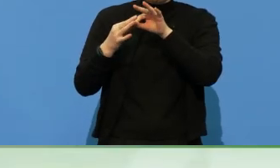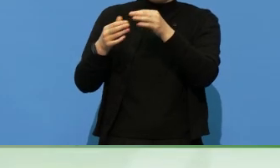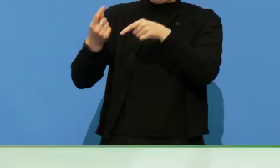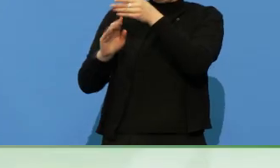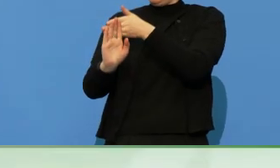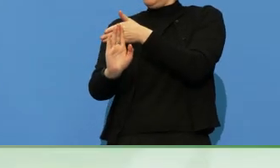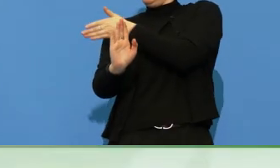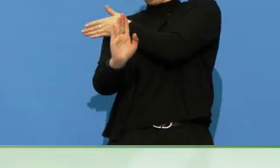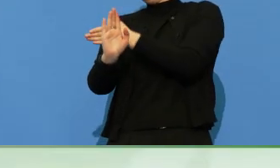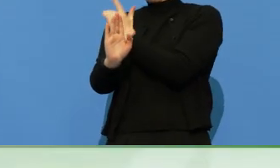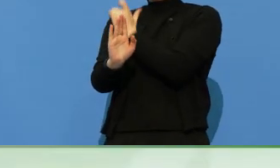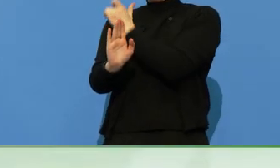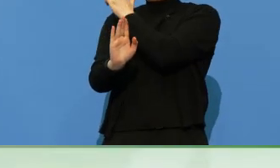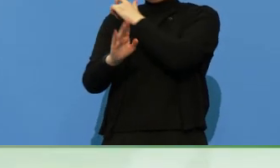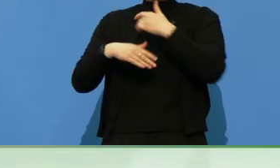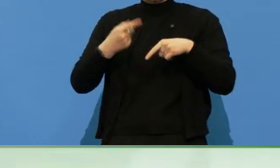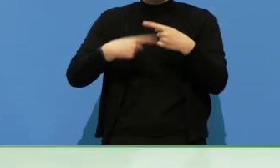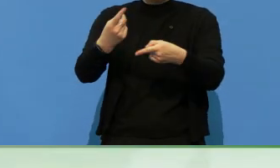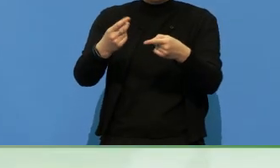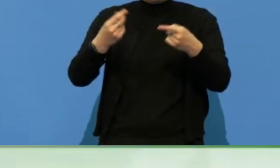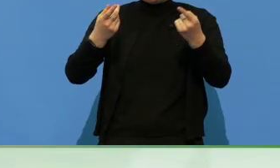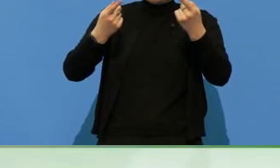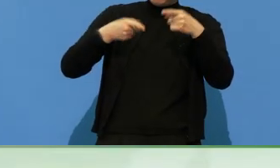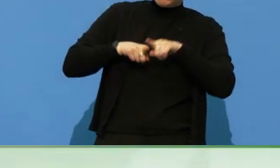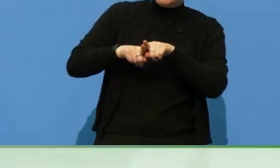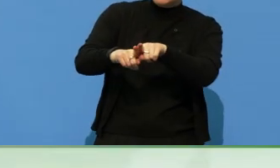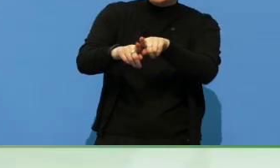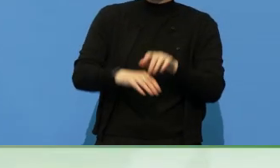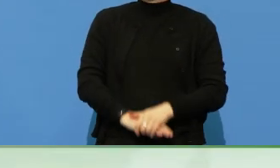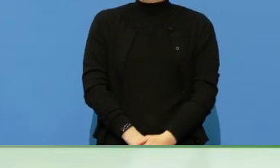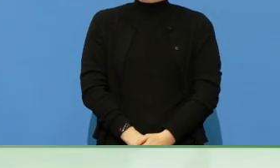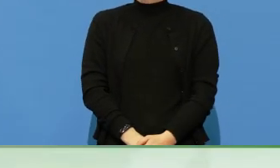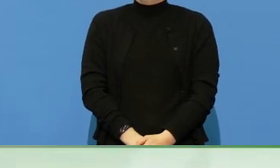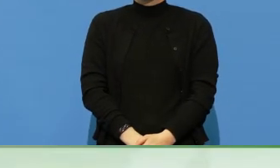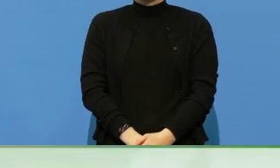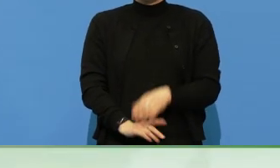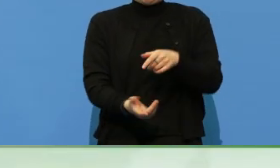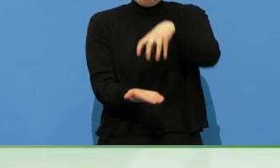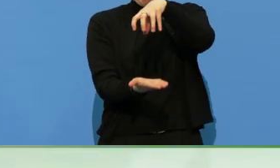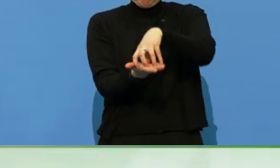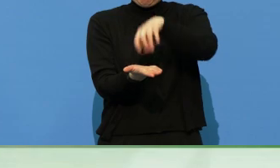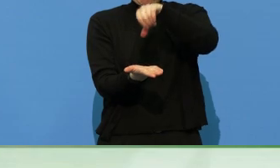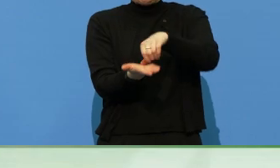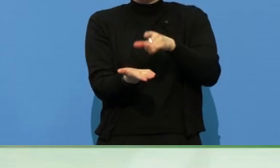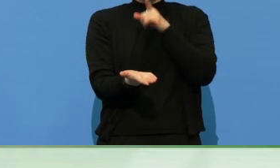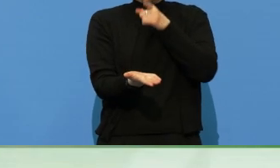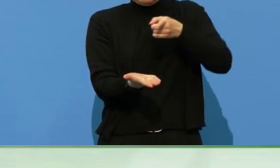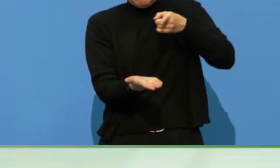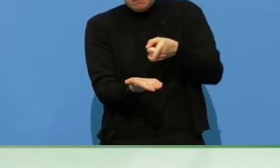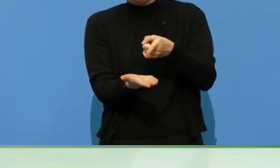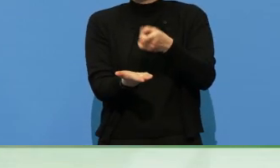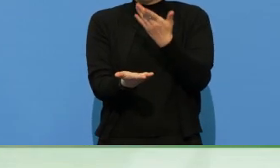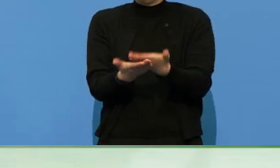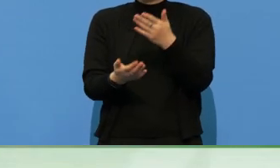including those populations. So this is really universal design, and both on digital accessibility